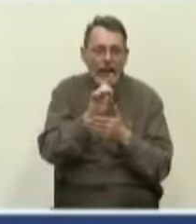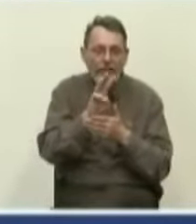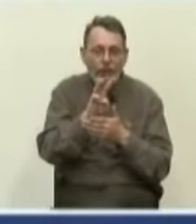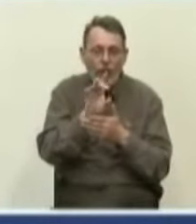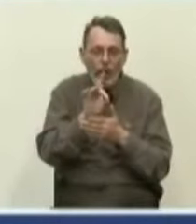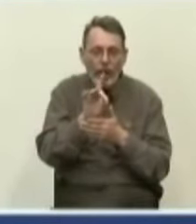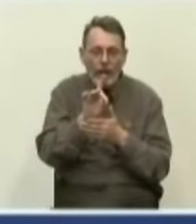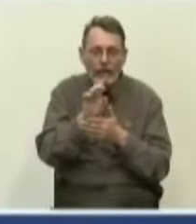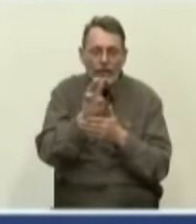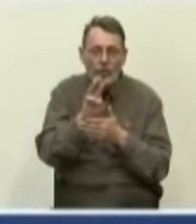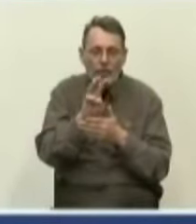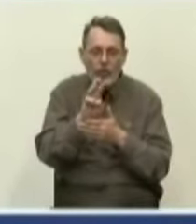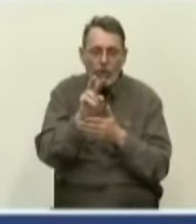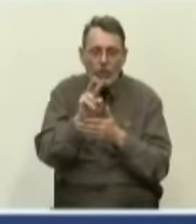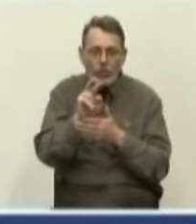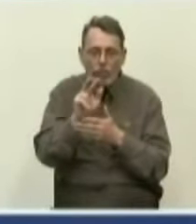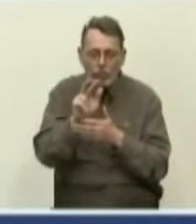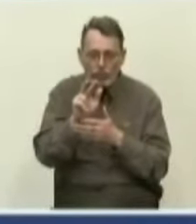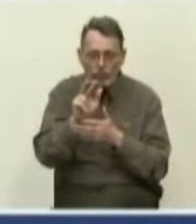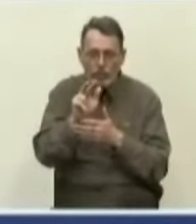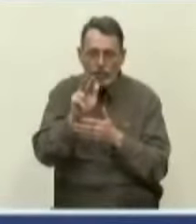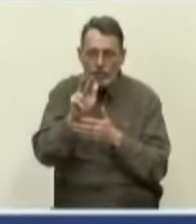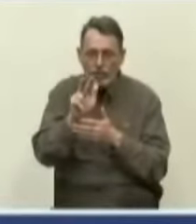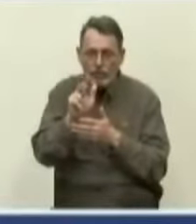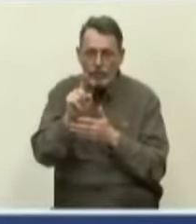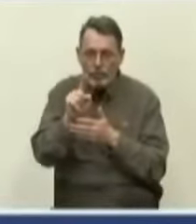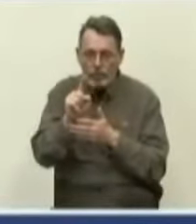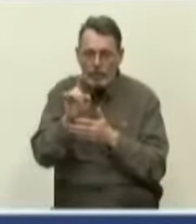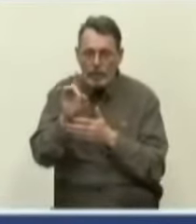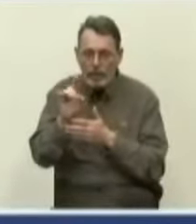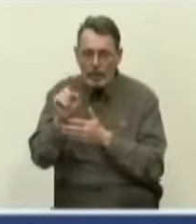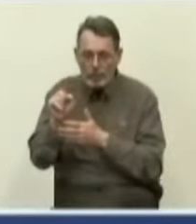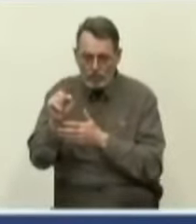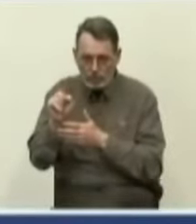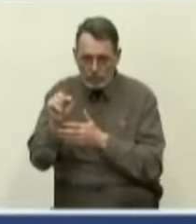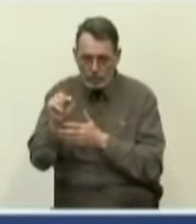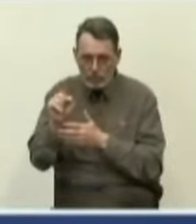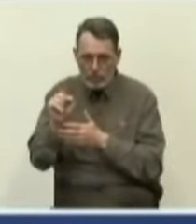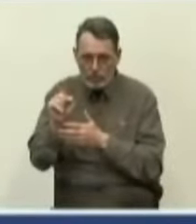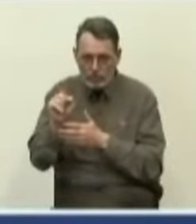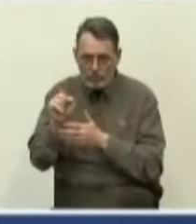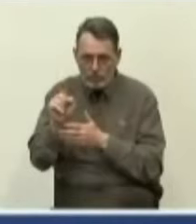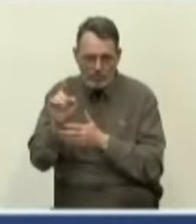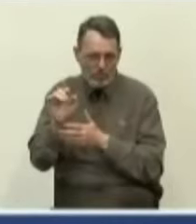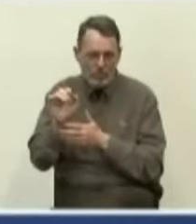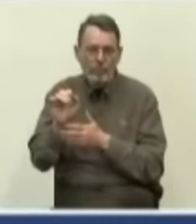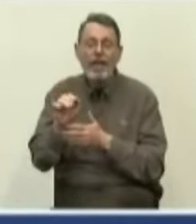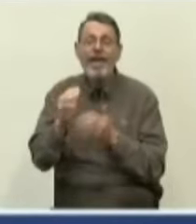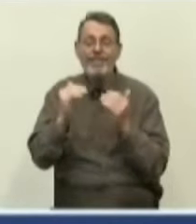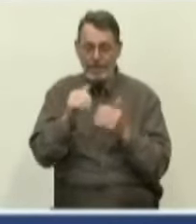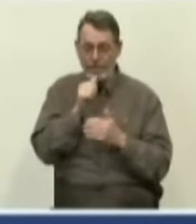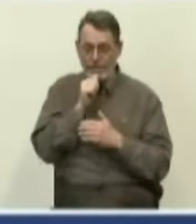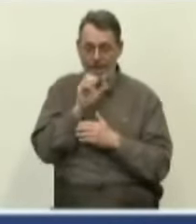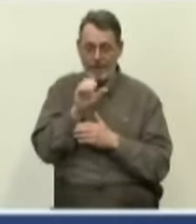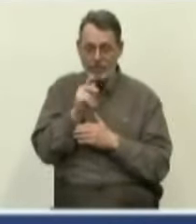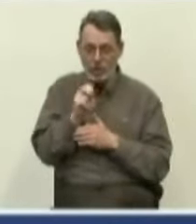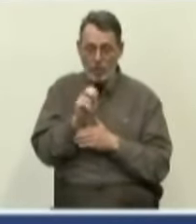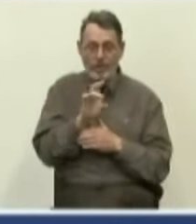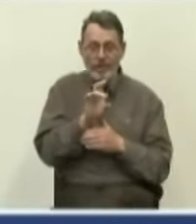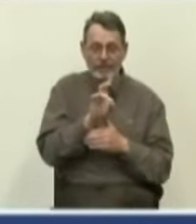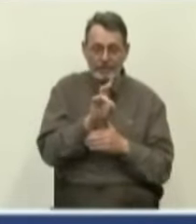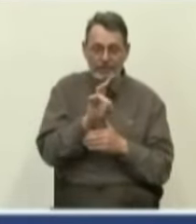848-4423-3181. enter passcode